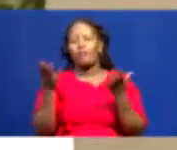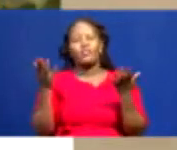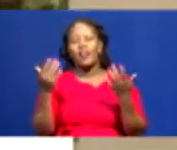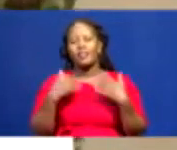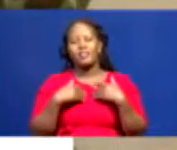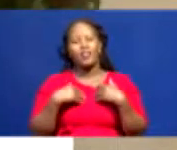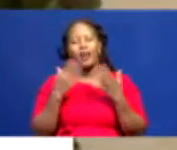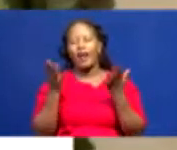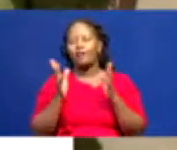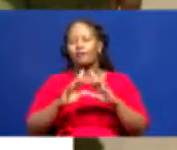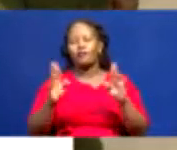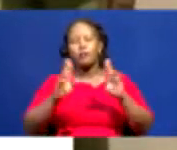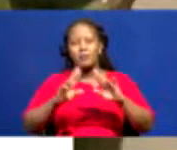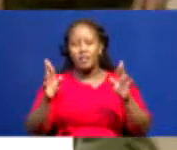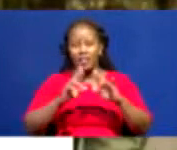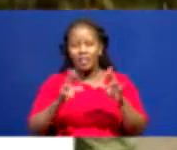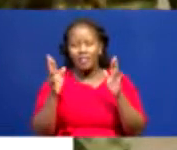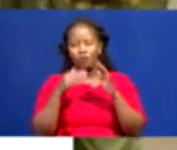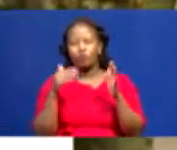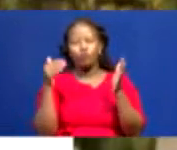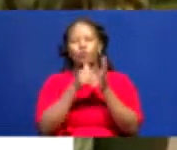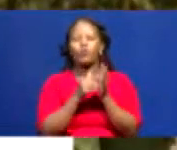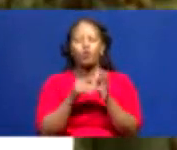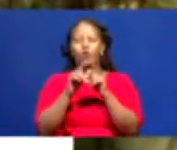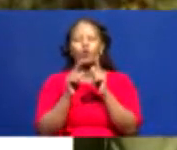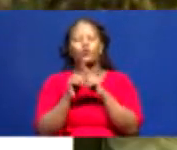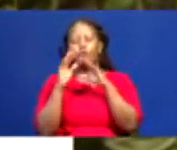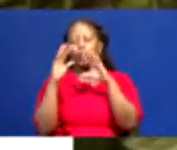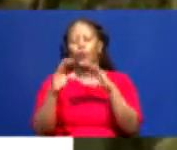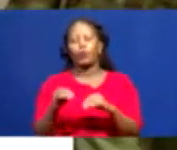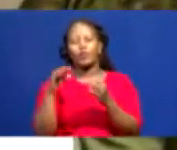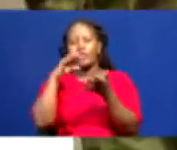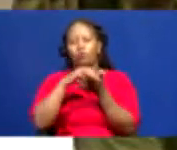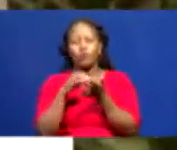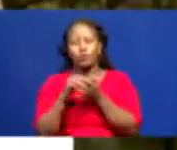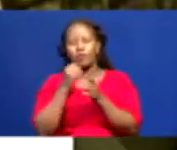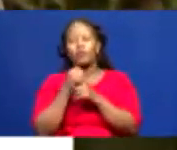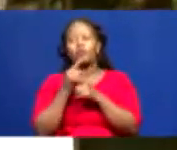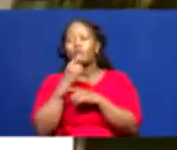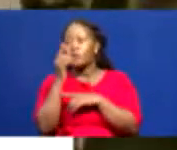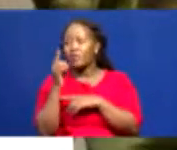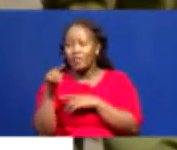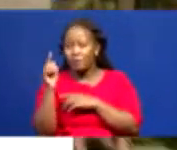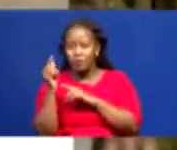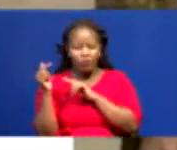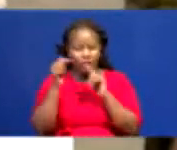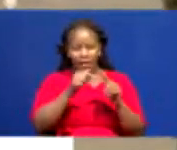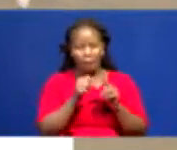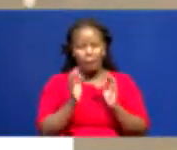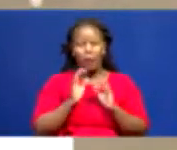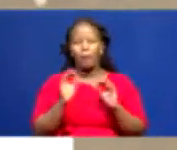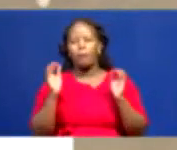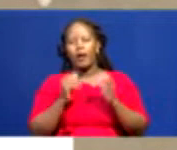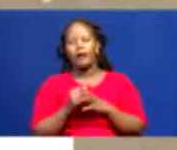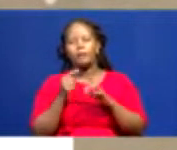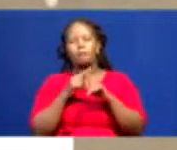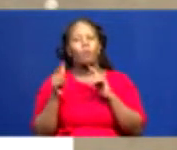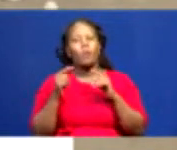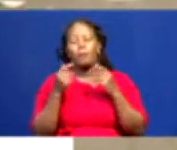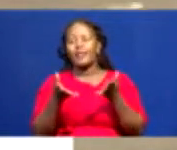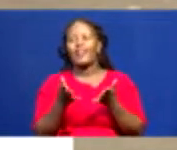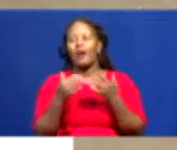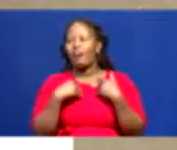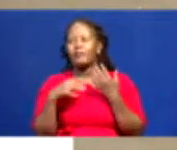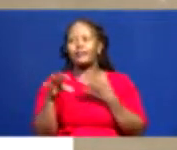security officers were in place just to quell the situation and ensure that they don't advance towards at this end. But the situation has just been chaotic,